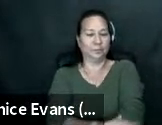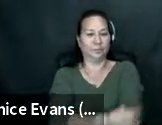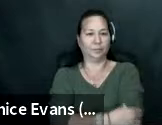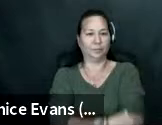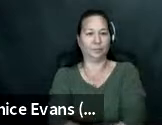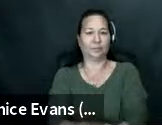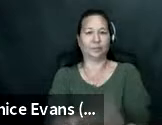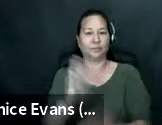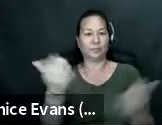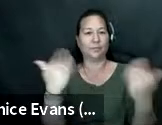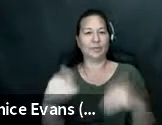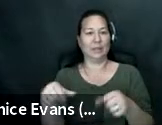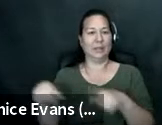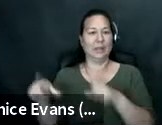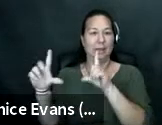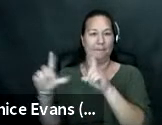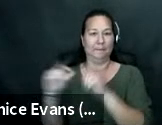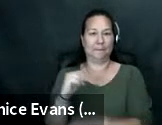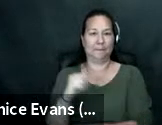Next slide, please.